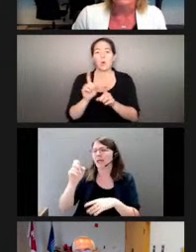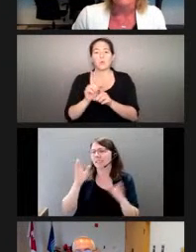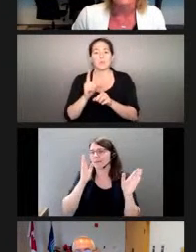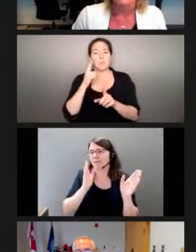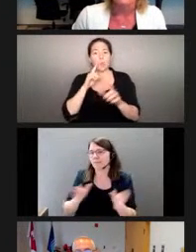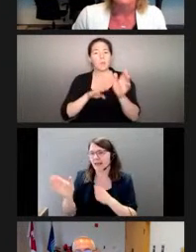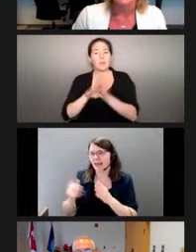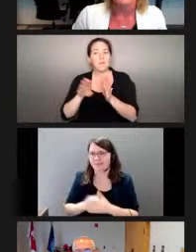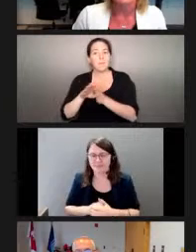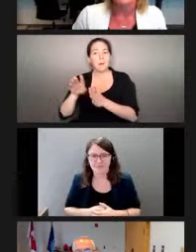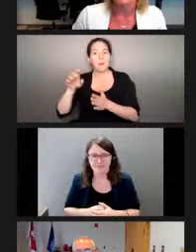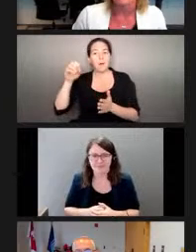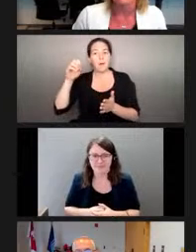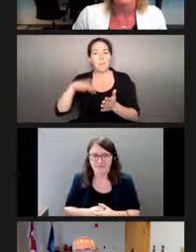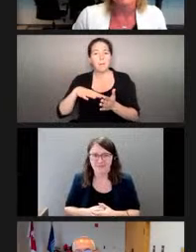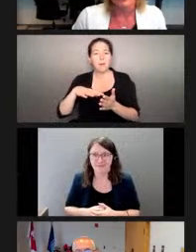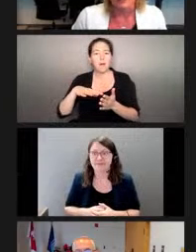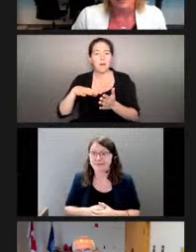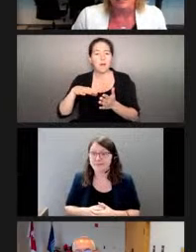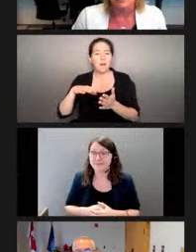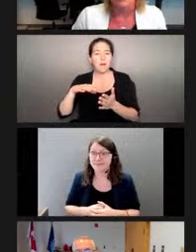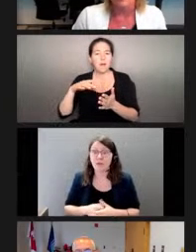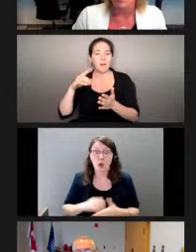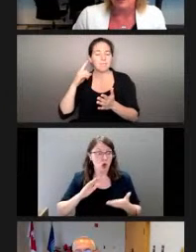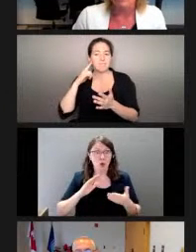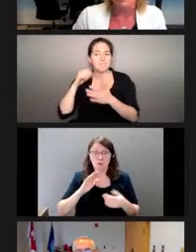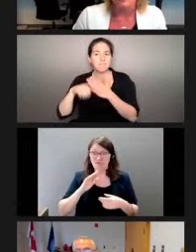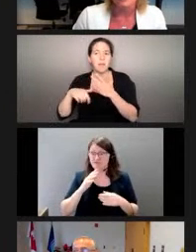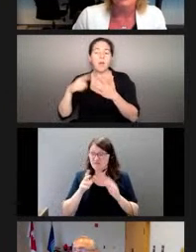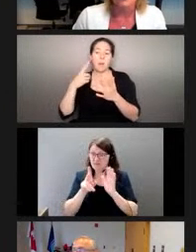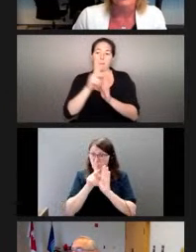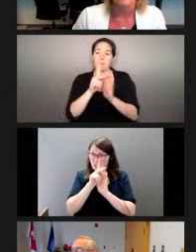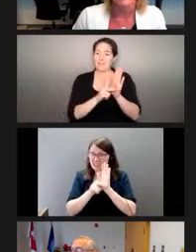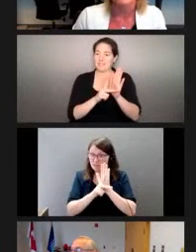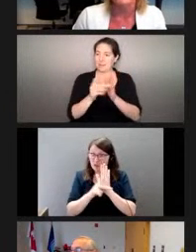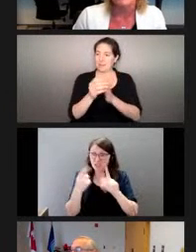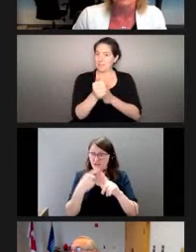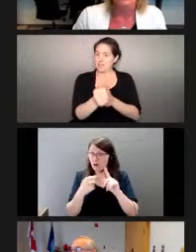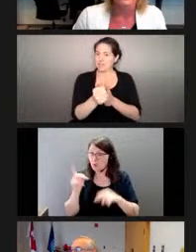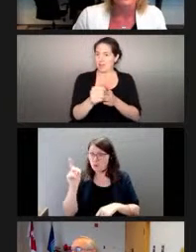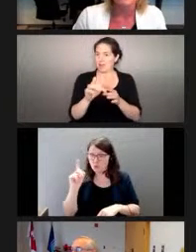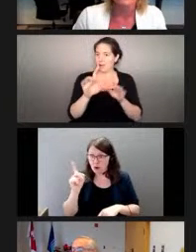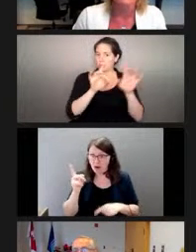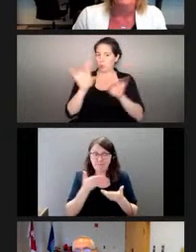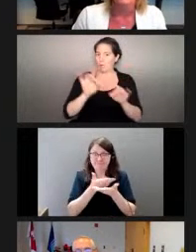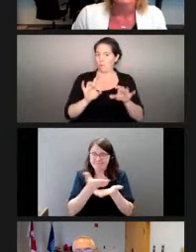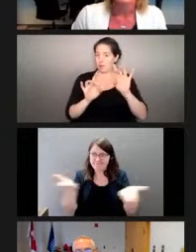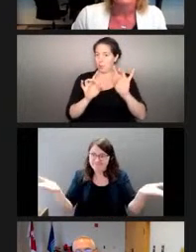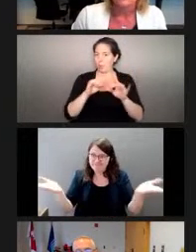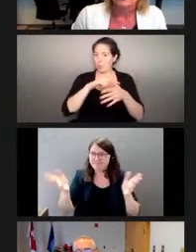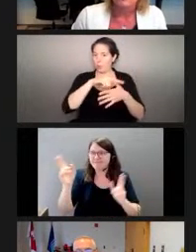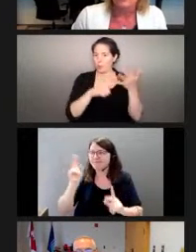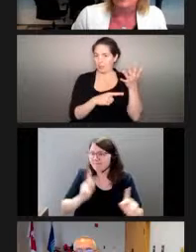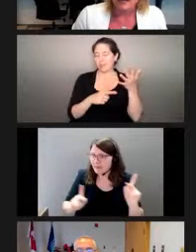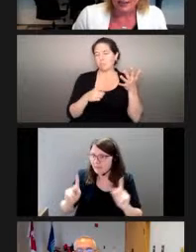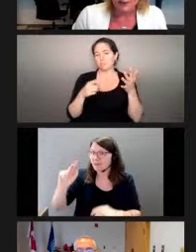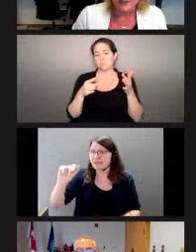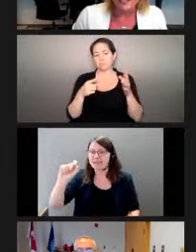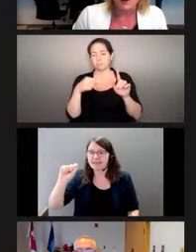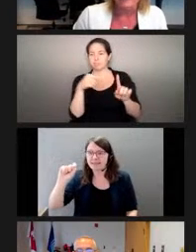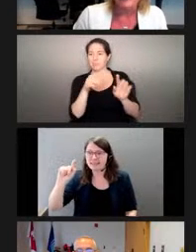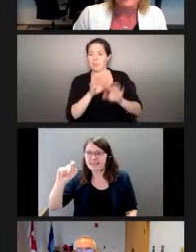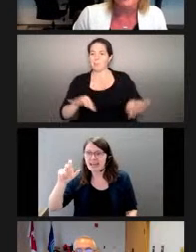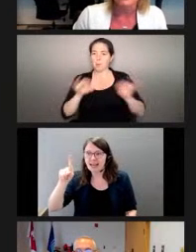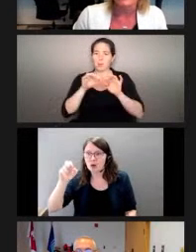identified and emphasized as important by both the community and key stakeholders. The first 4